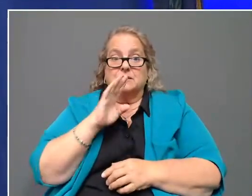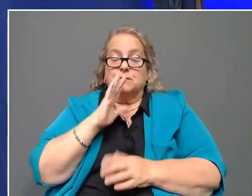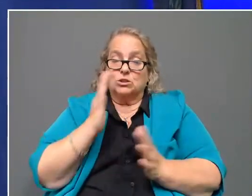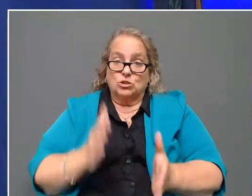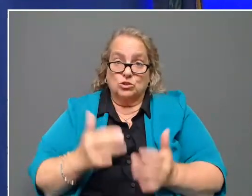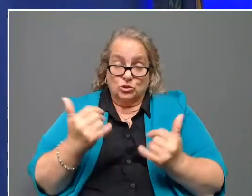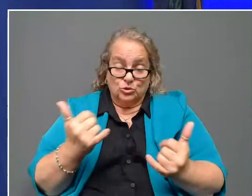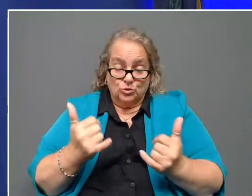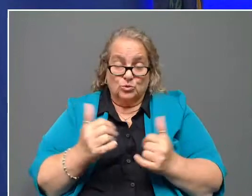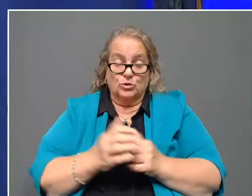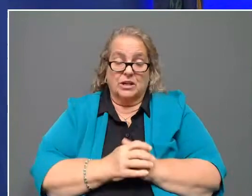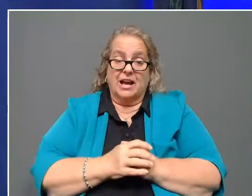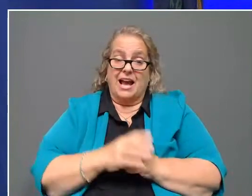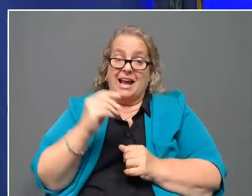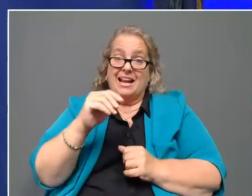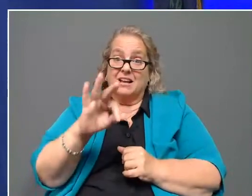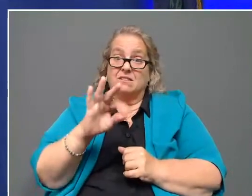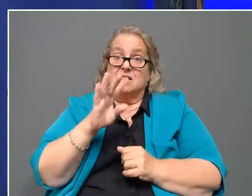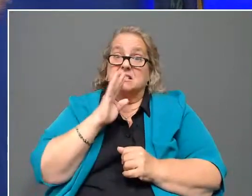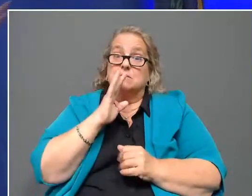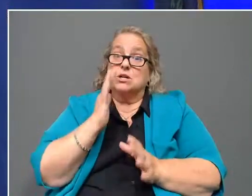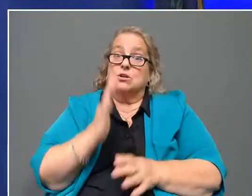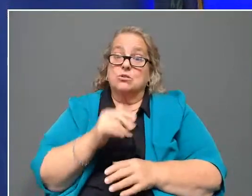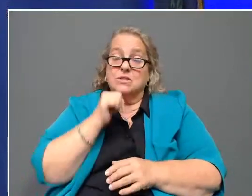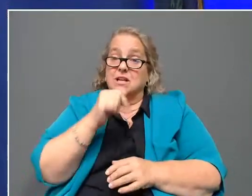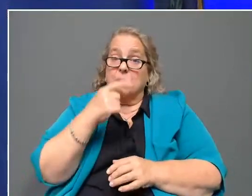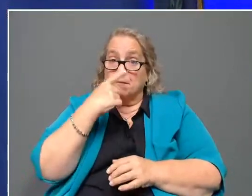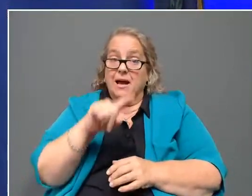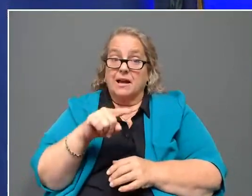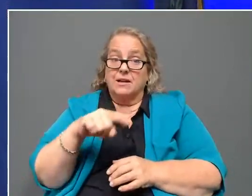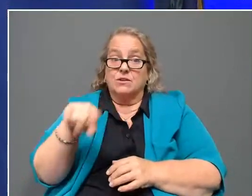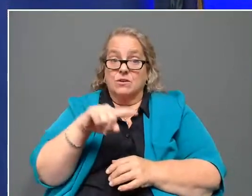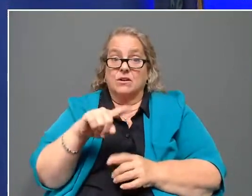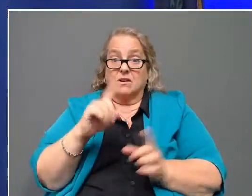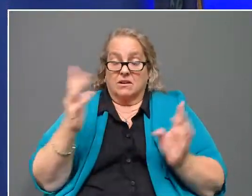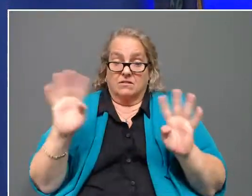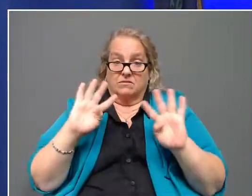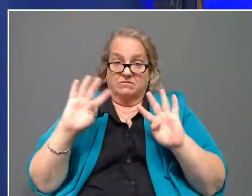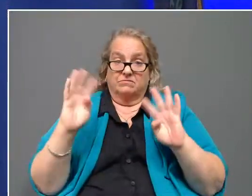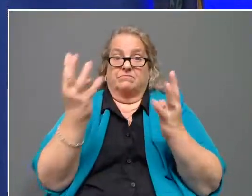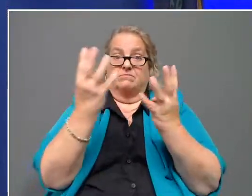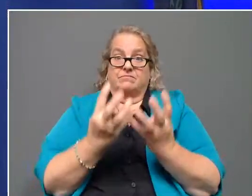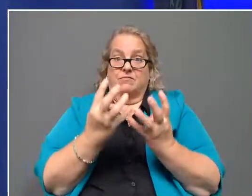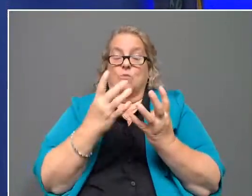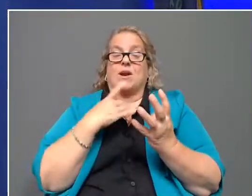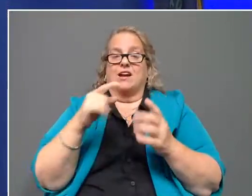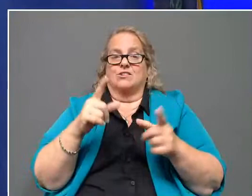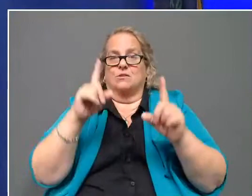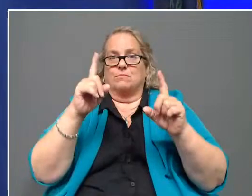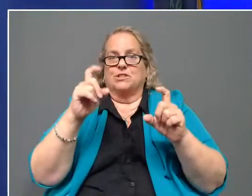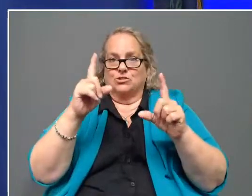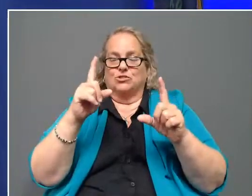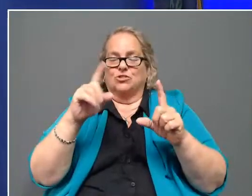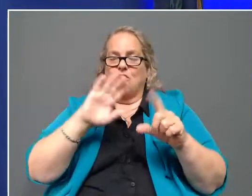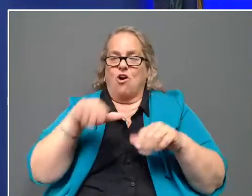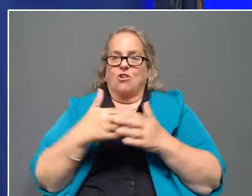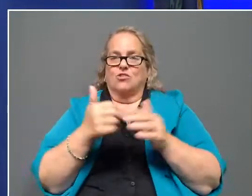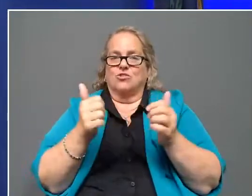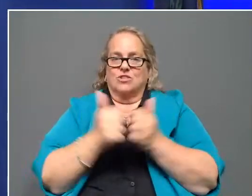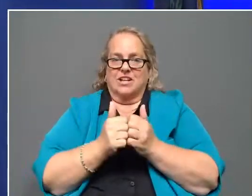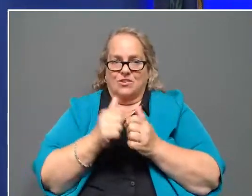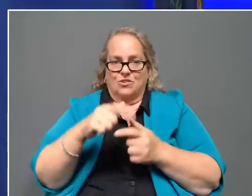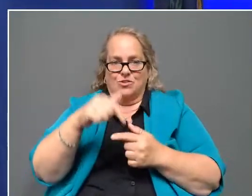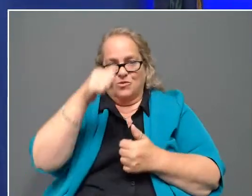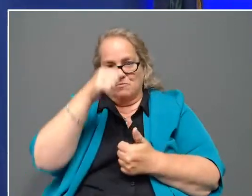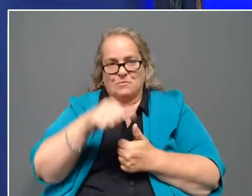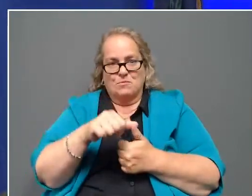And if the speakers wouldn't mind to all come forward, we'd like to take a picture to remember and commemorate the